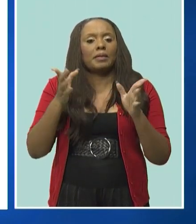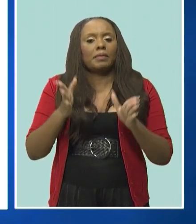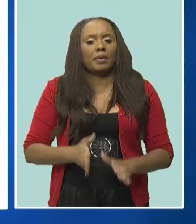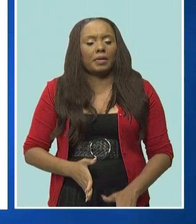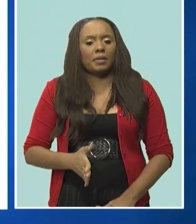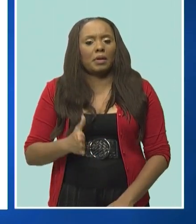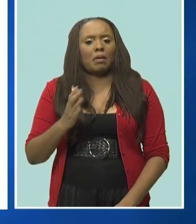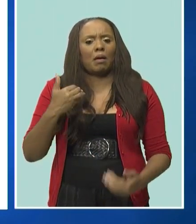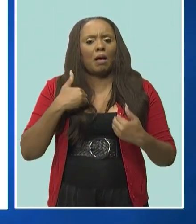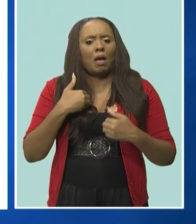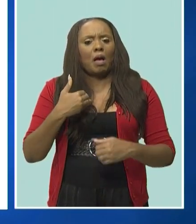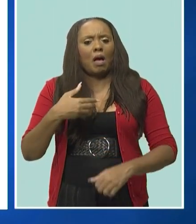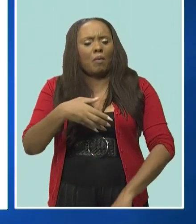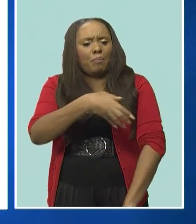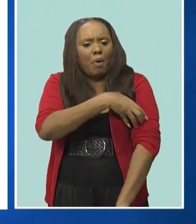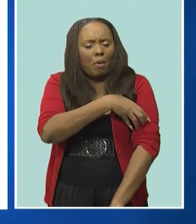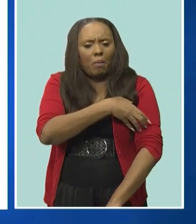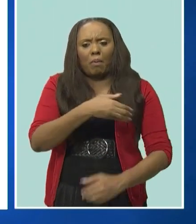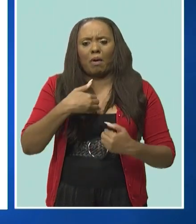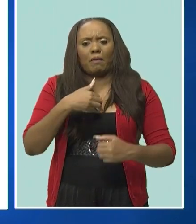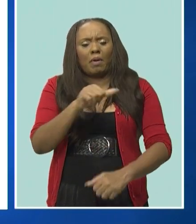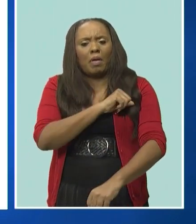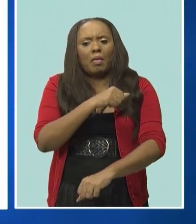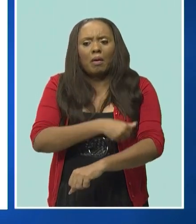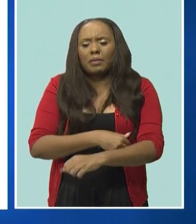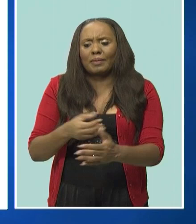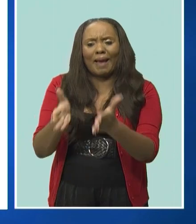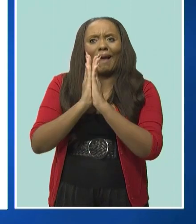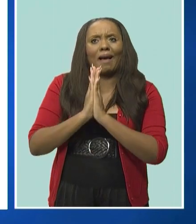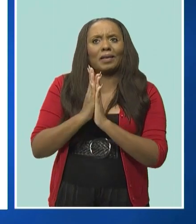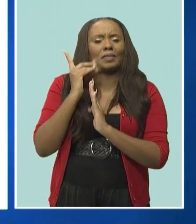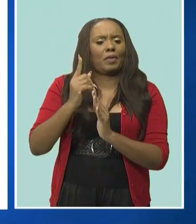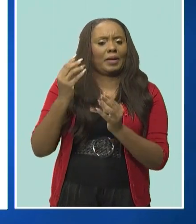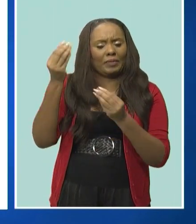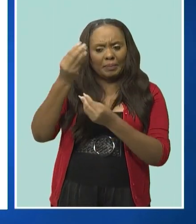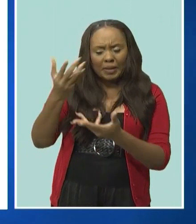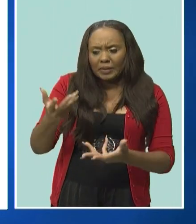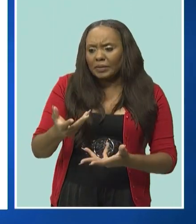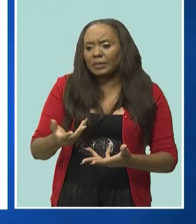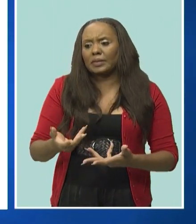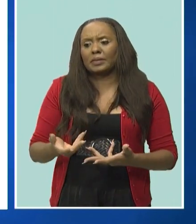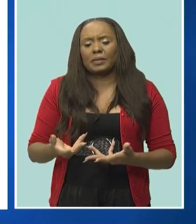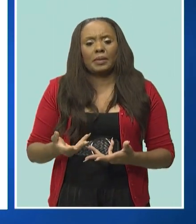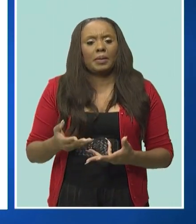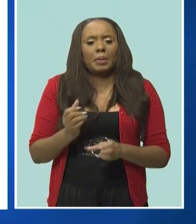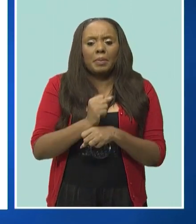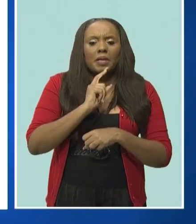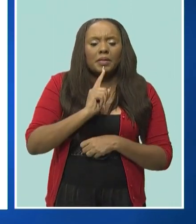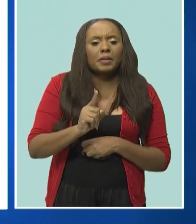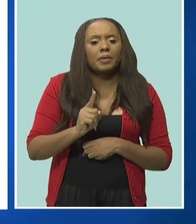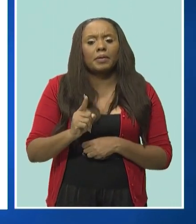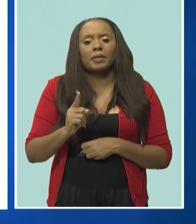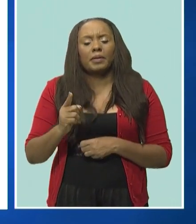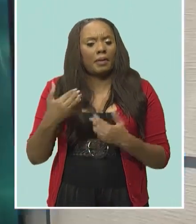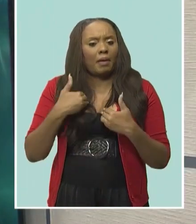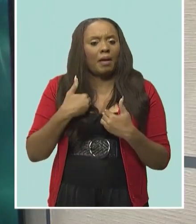to request information, to be able to get search warrants done, so on and so